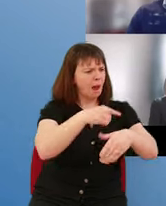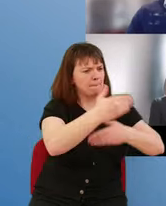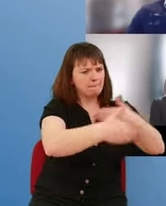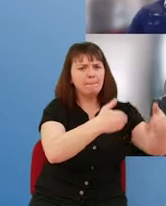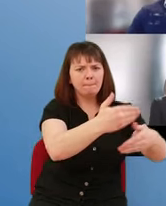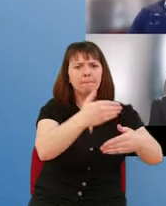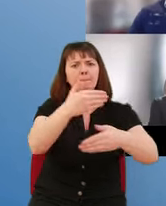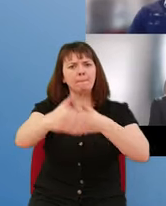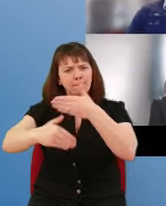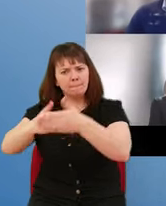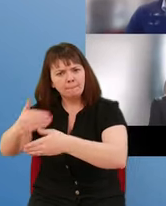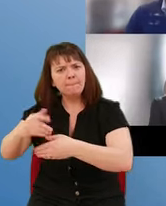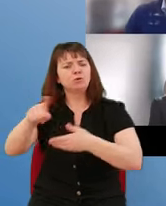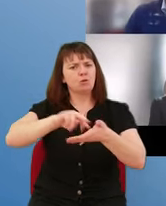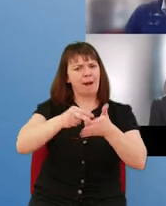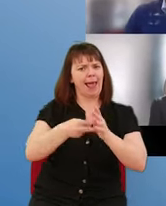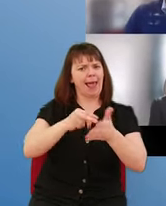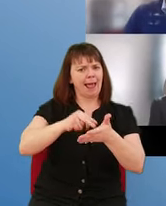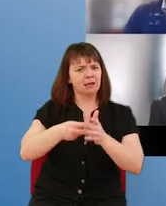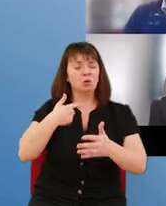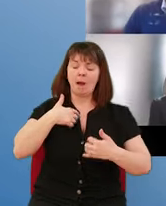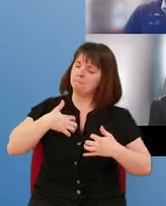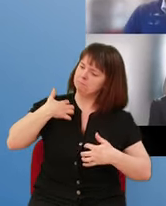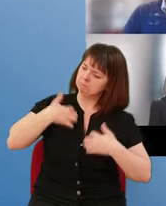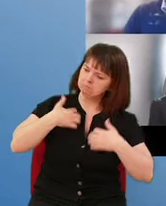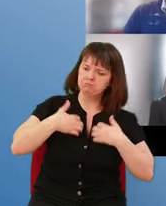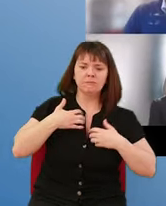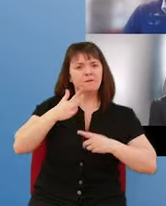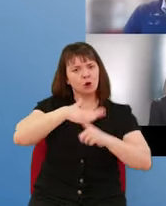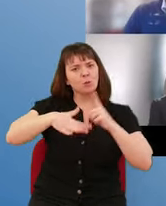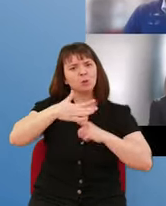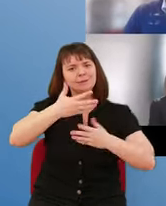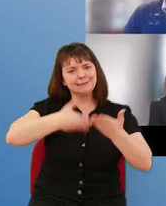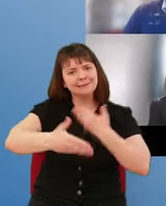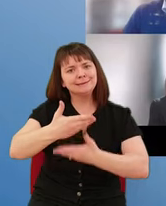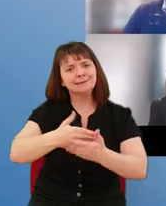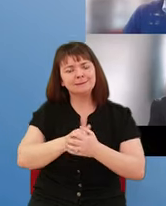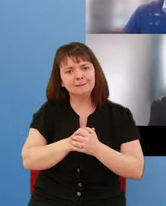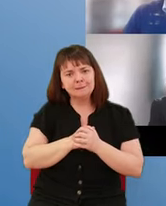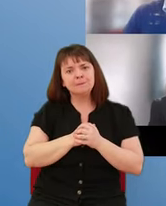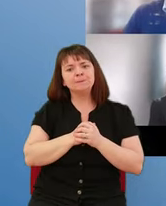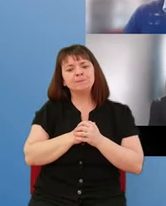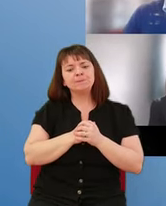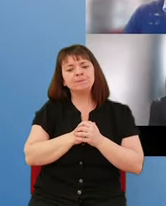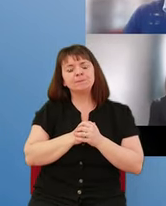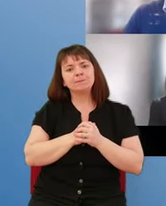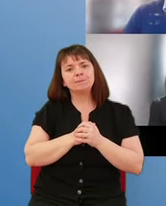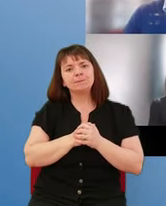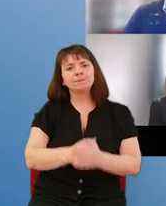as we close this year. We will remember that, Shepherd.